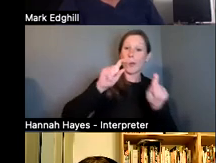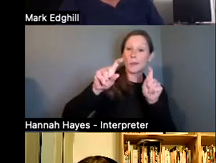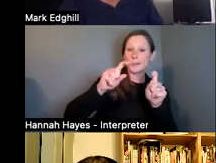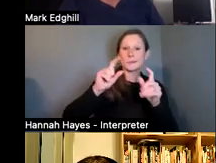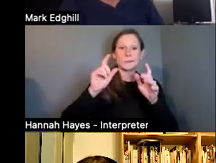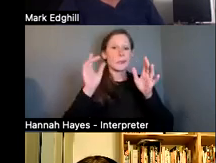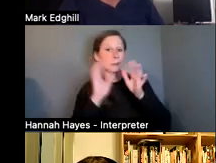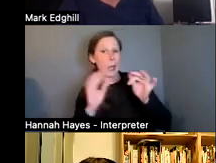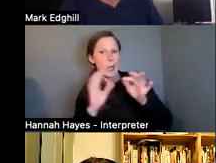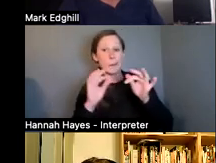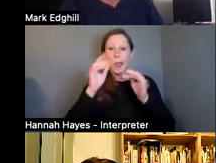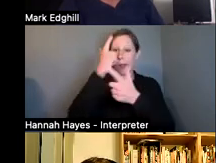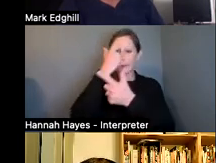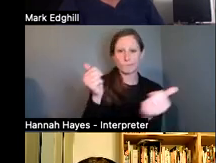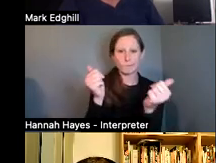the chat.